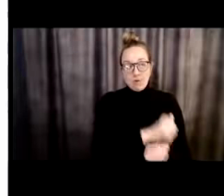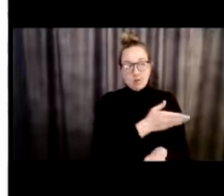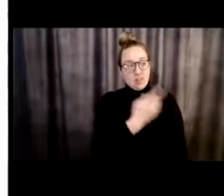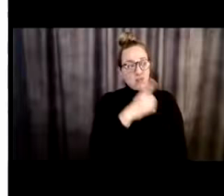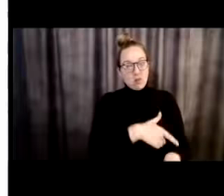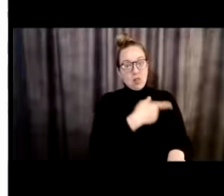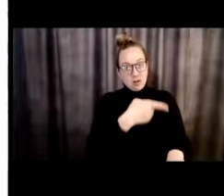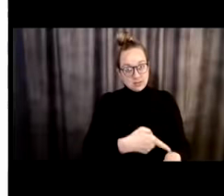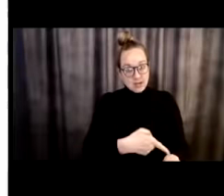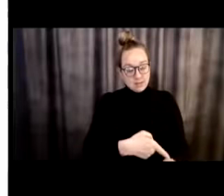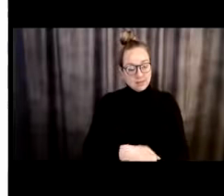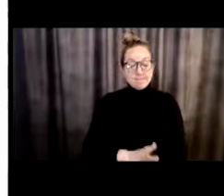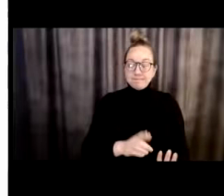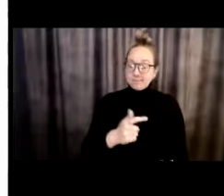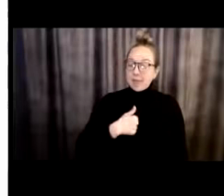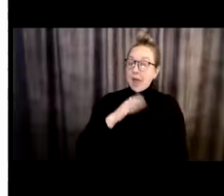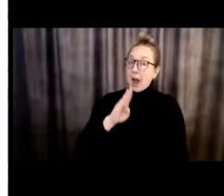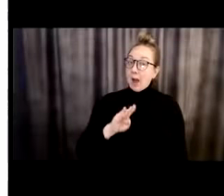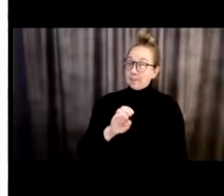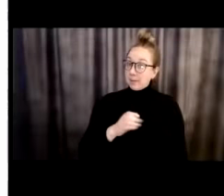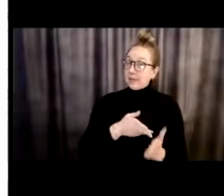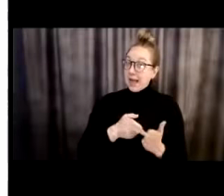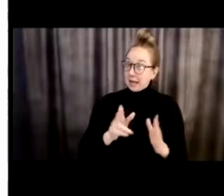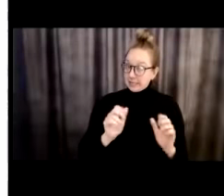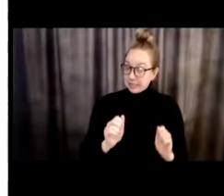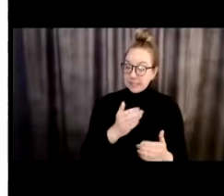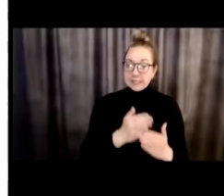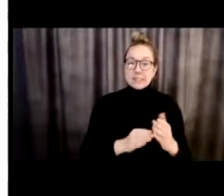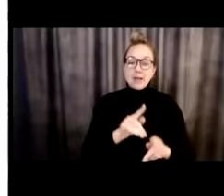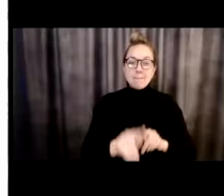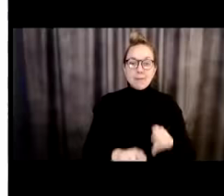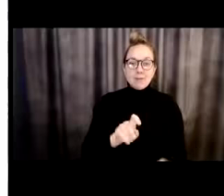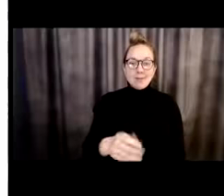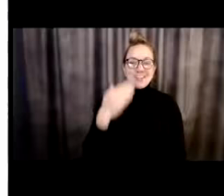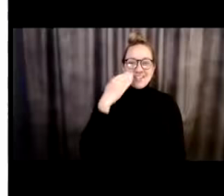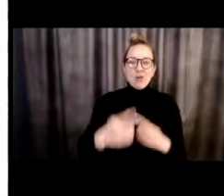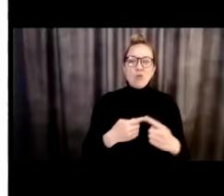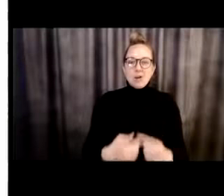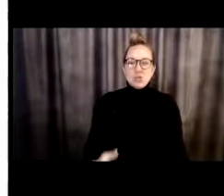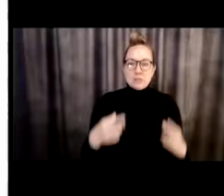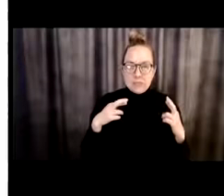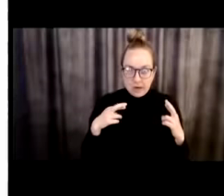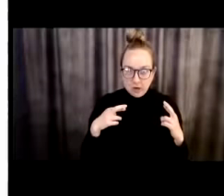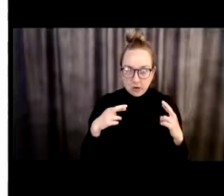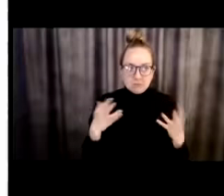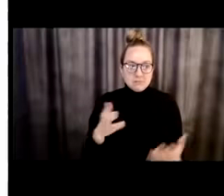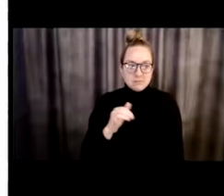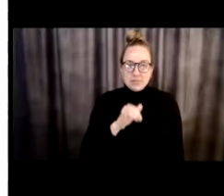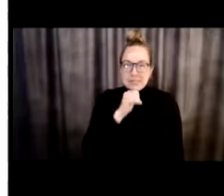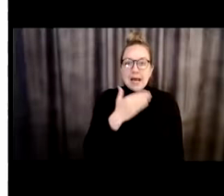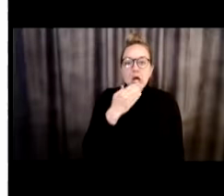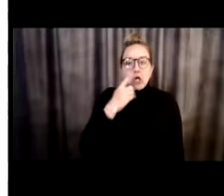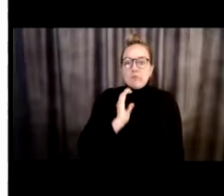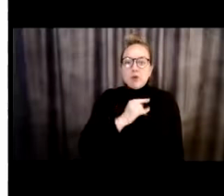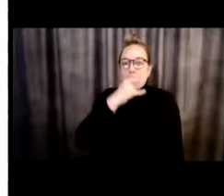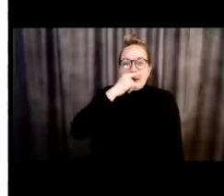retire, right? Because a cranky educator is no good for our kids. It's no good. If you don't love your job anymore, don't do it. All